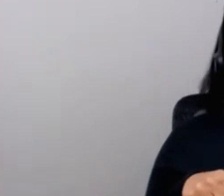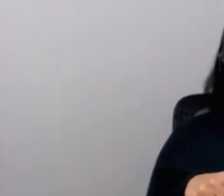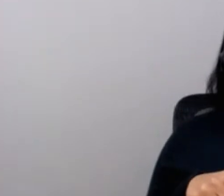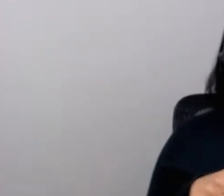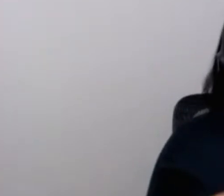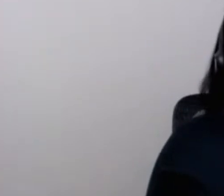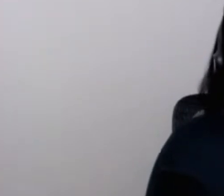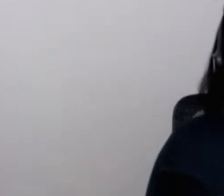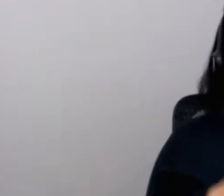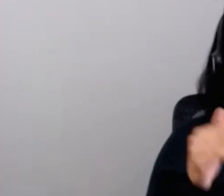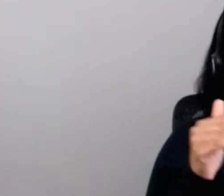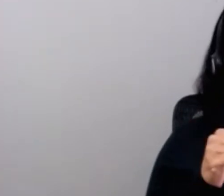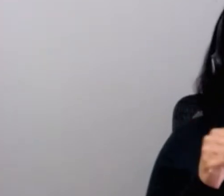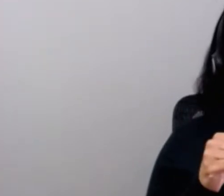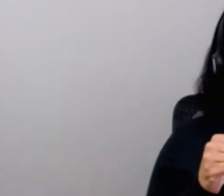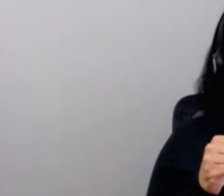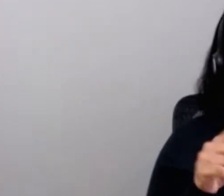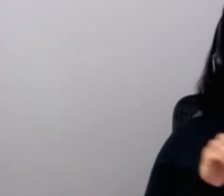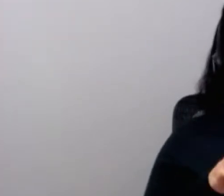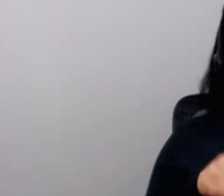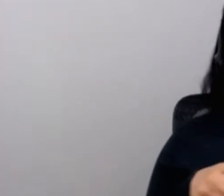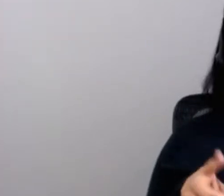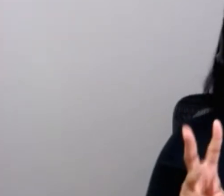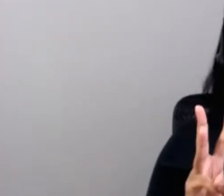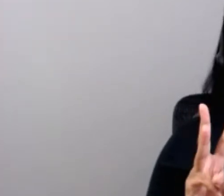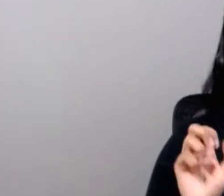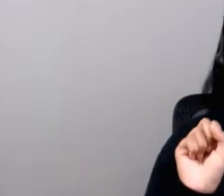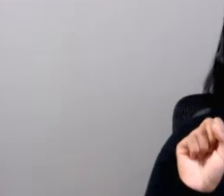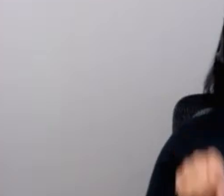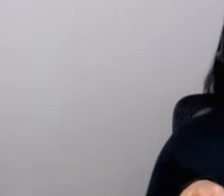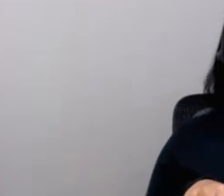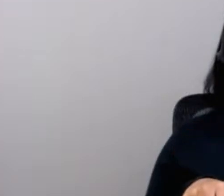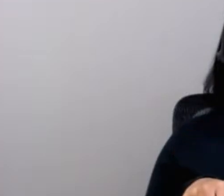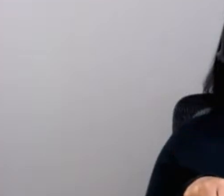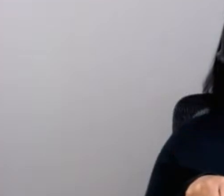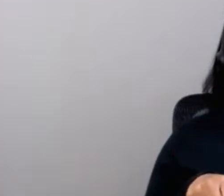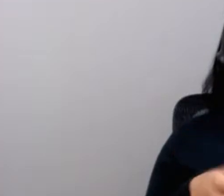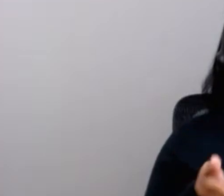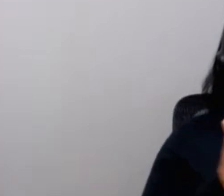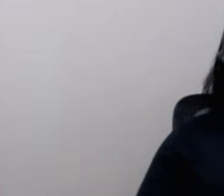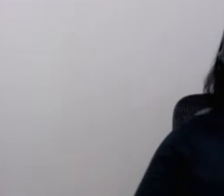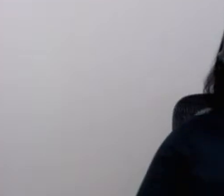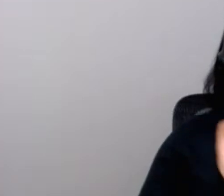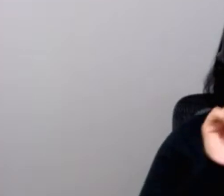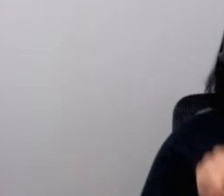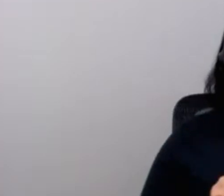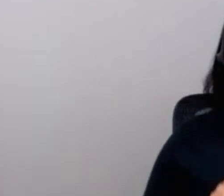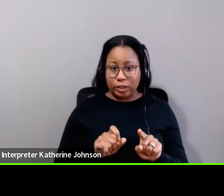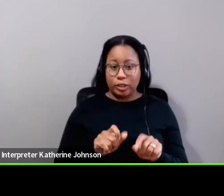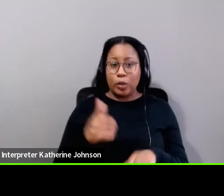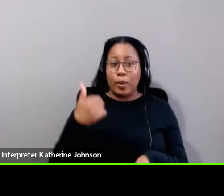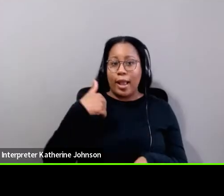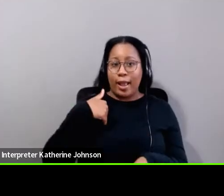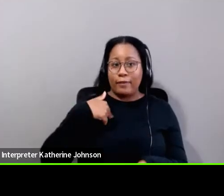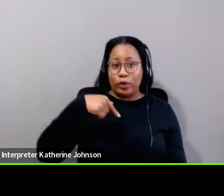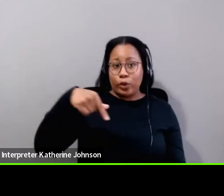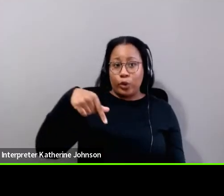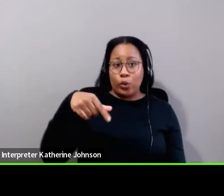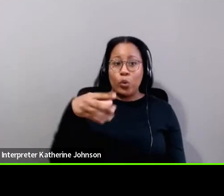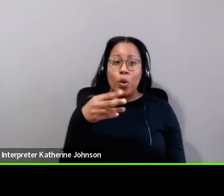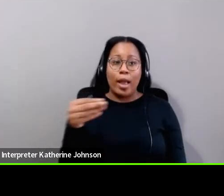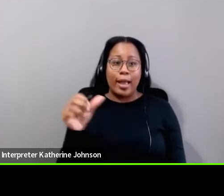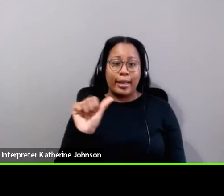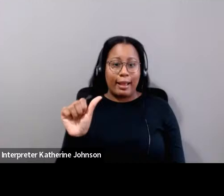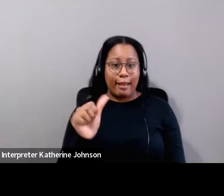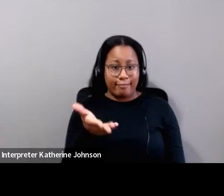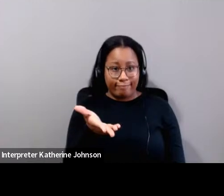two ways that you can ask questions. You can continue to submit written questions via the Q&A feature, or you can raise your hand